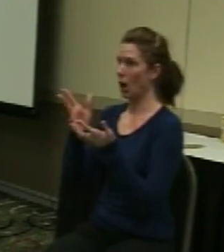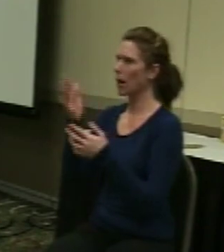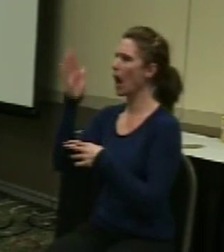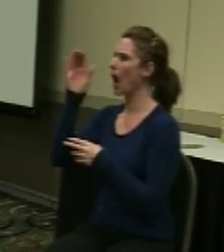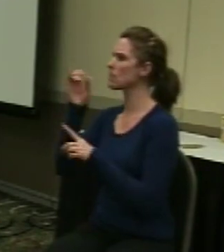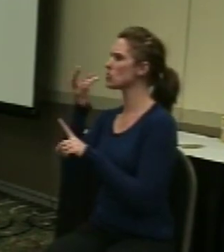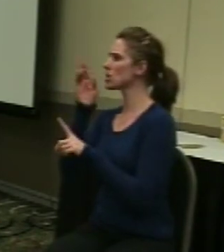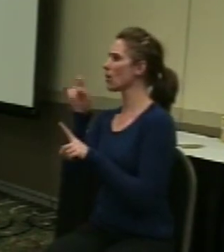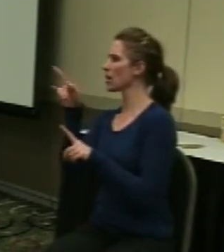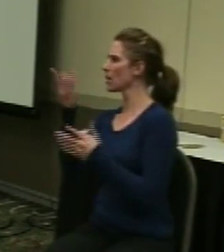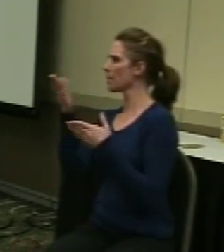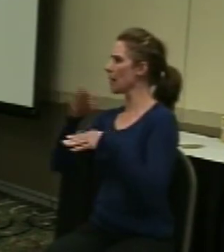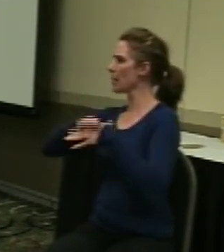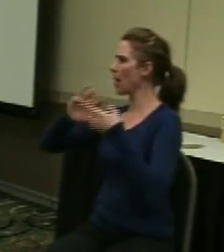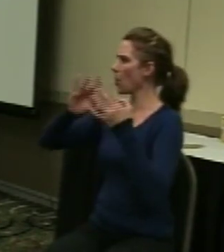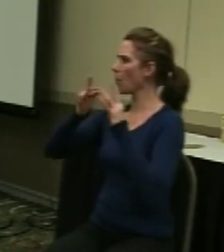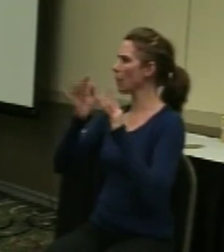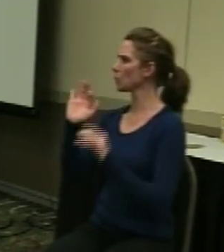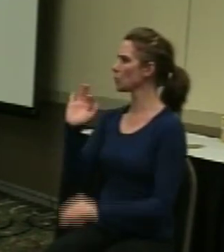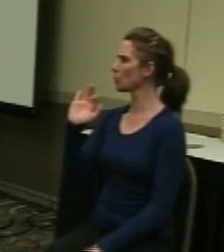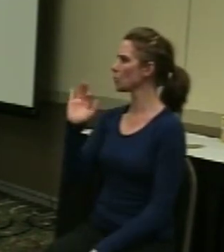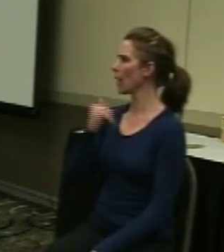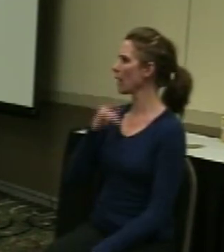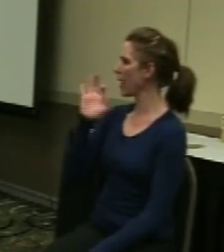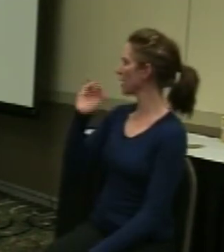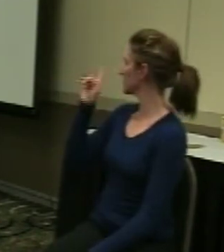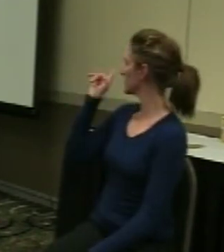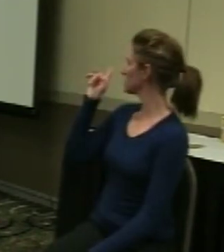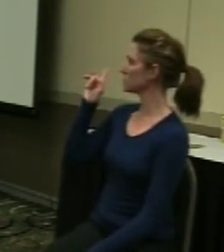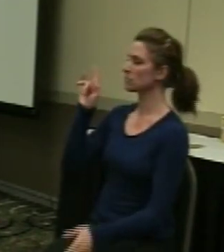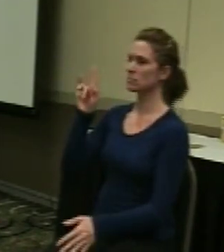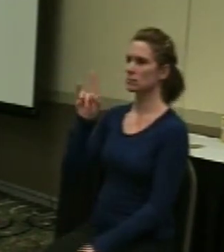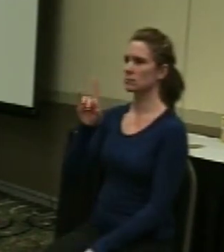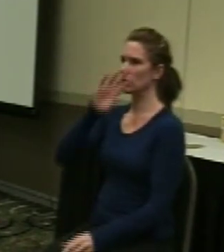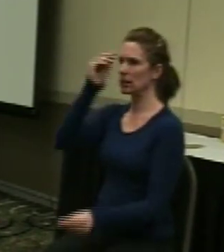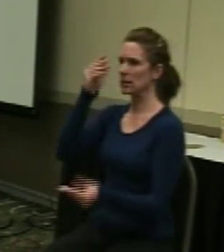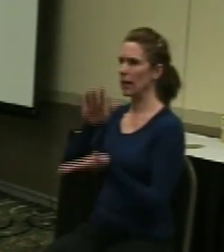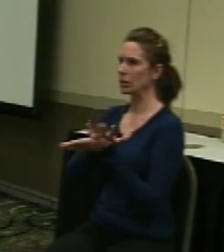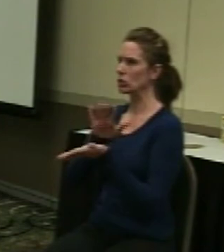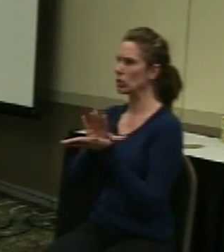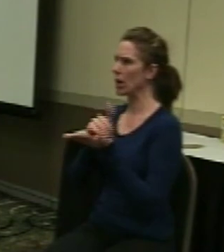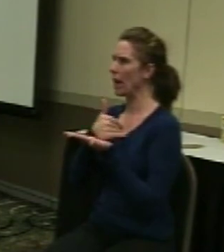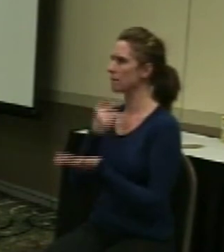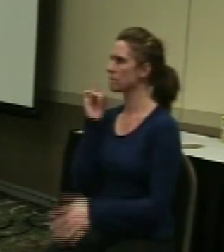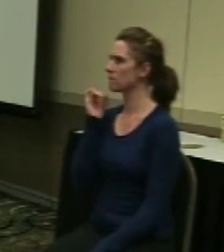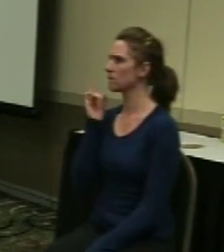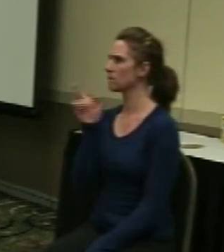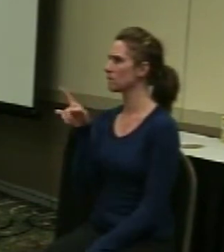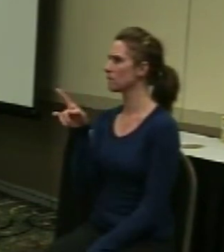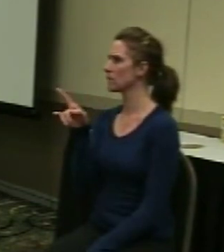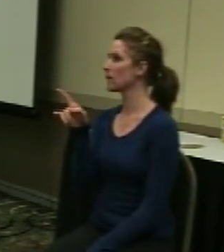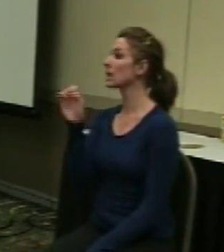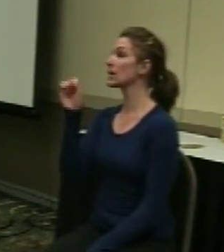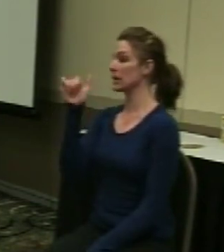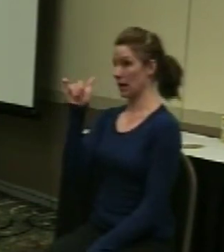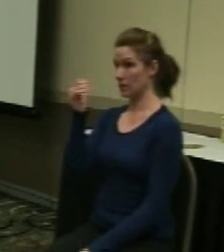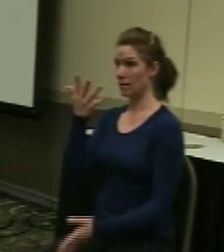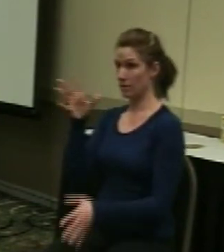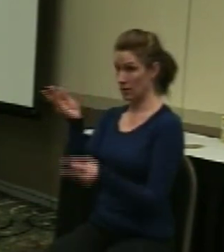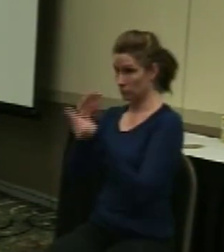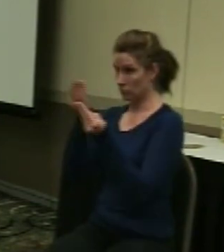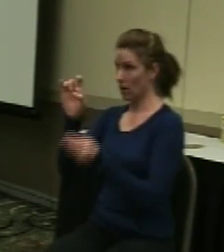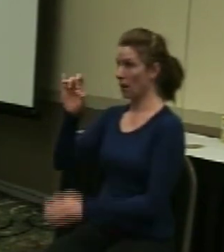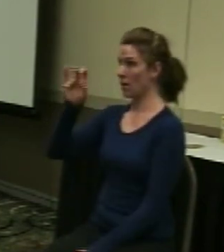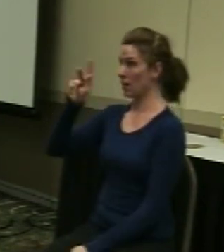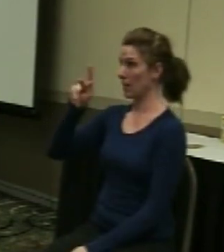maybe there are things like that on the website as well, like, where there might be a data sheet, or data sheets for very... We gave everyone clipboards